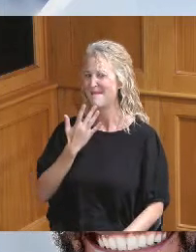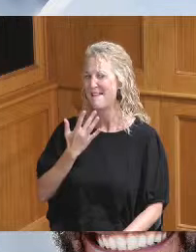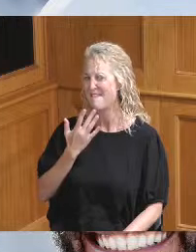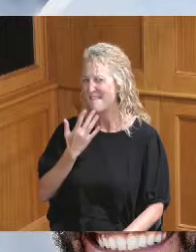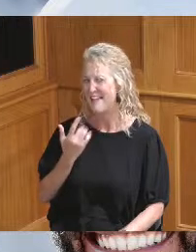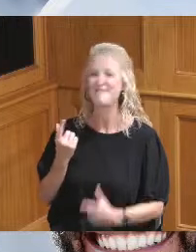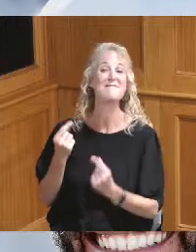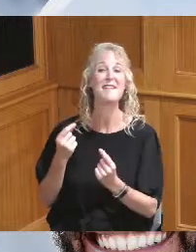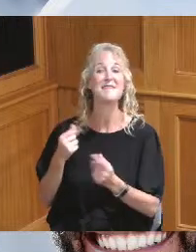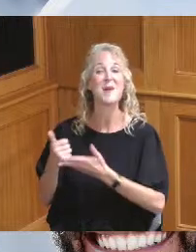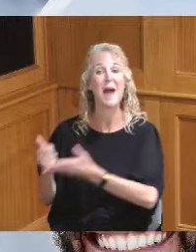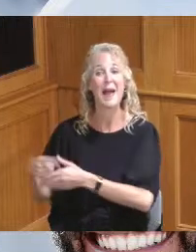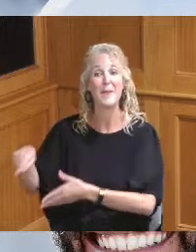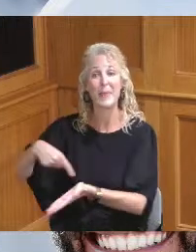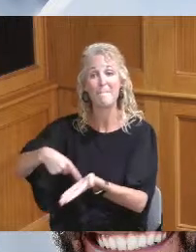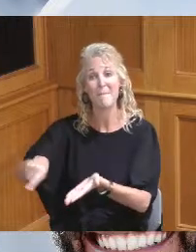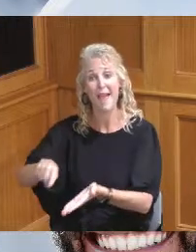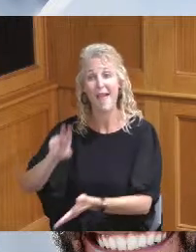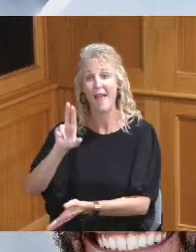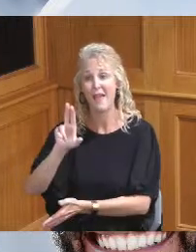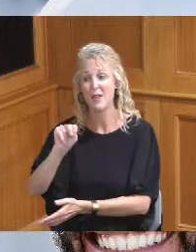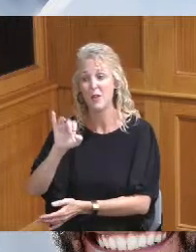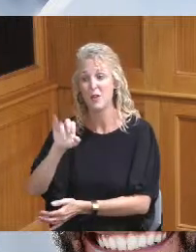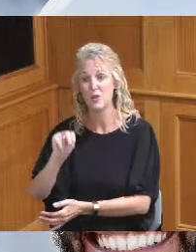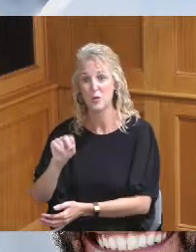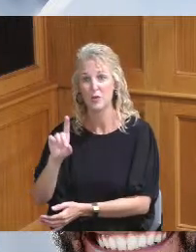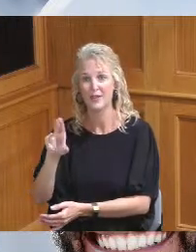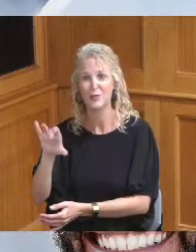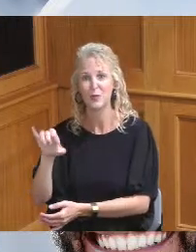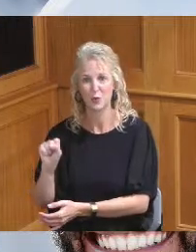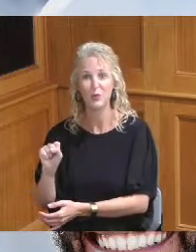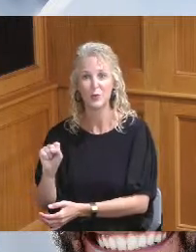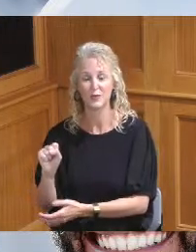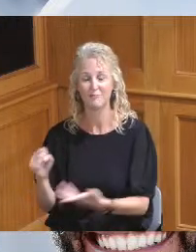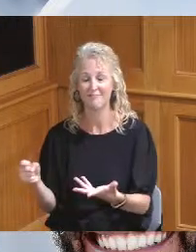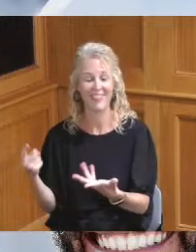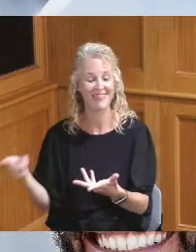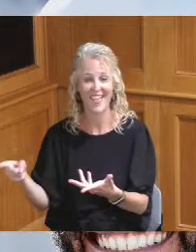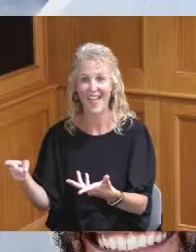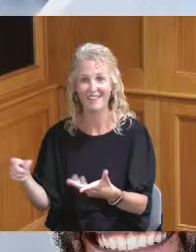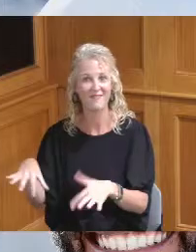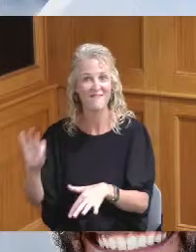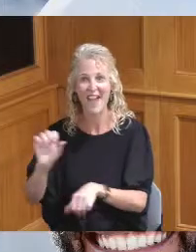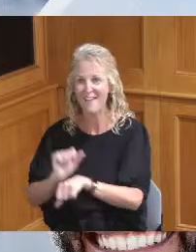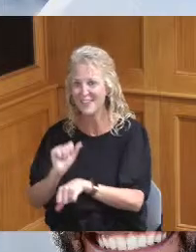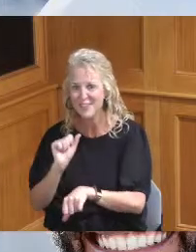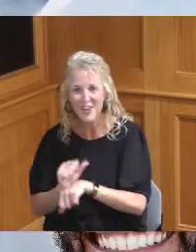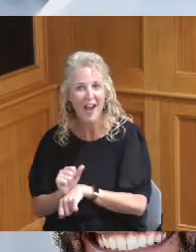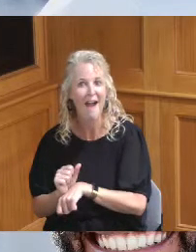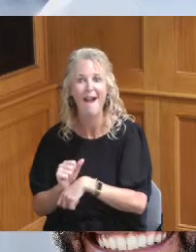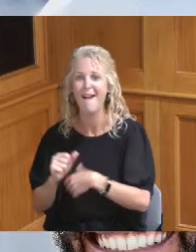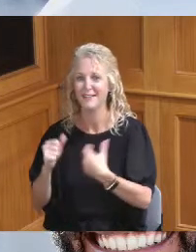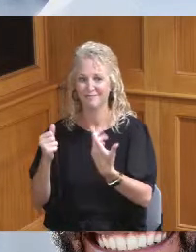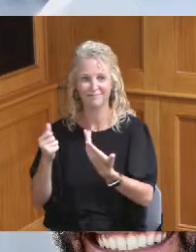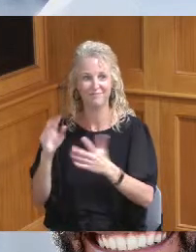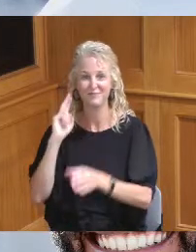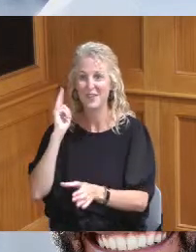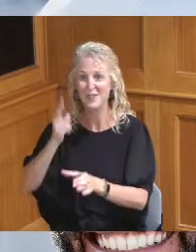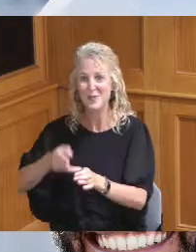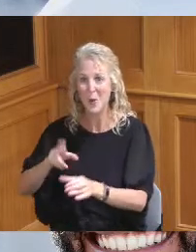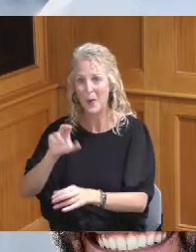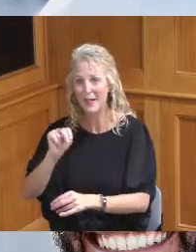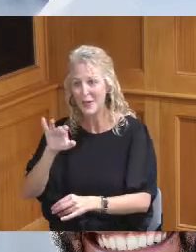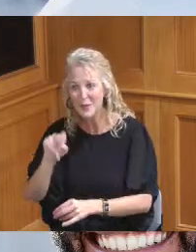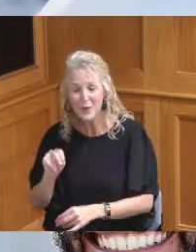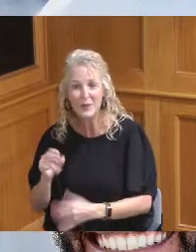to spend money, because that means that the individual is exactly where they wanted to be. And they're on their way to economic self-reliance, not only for them, but for